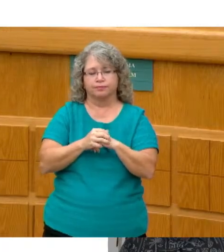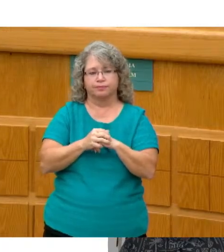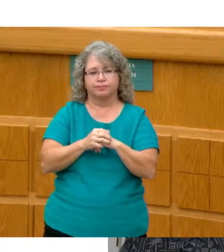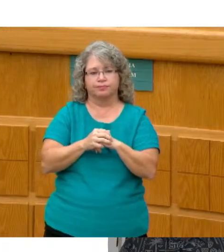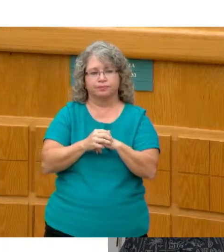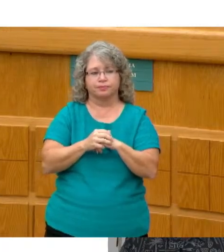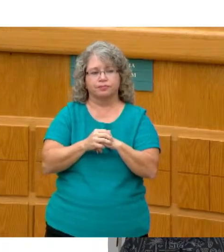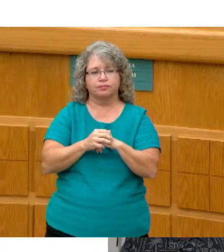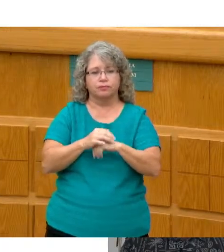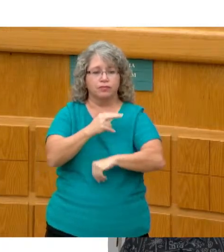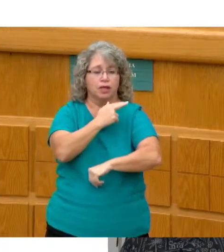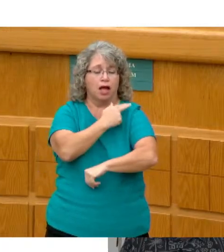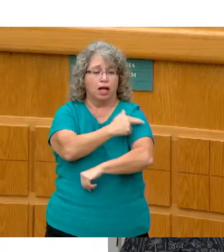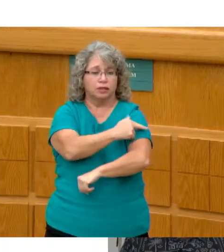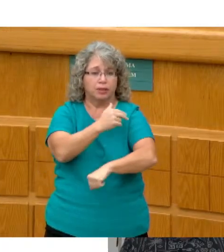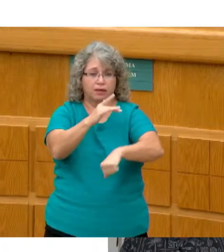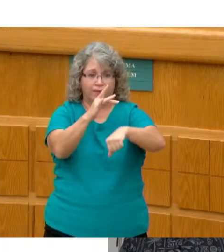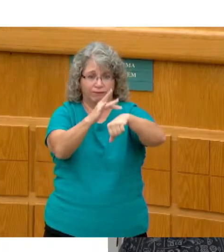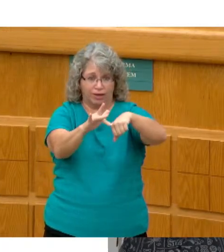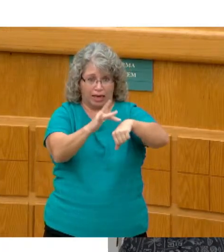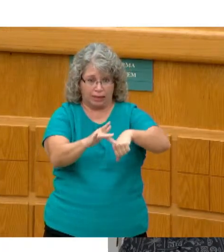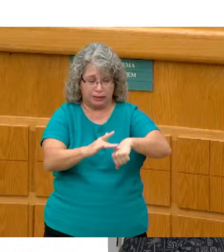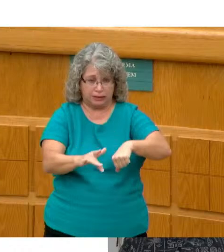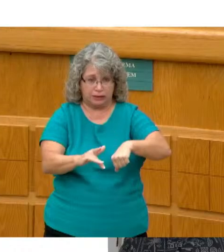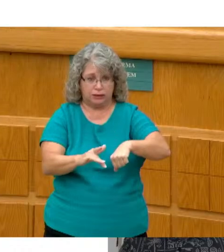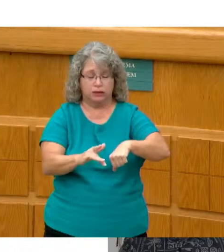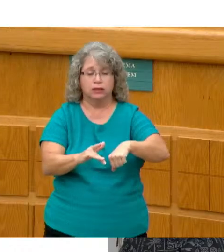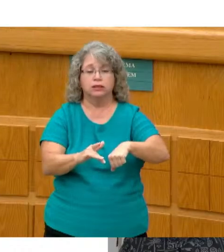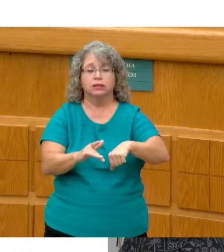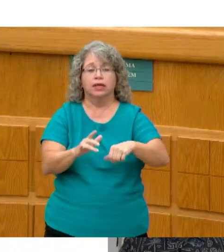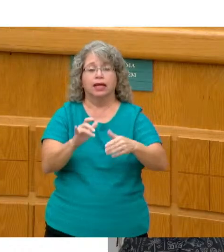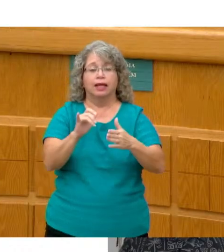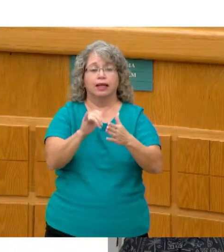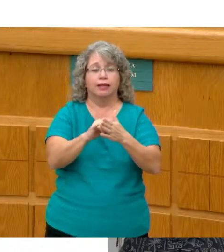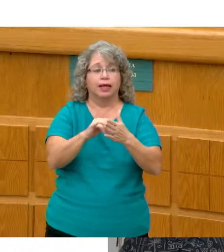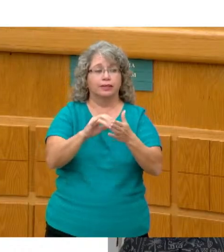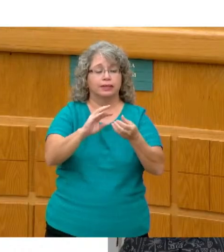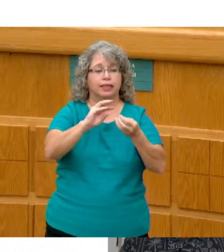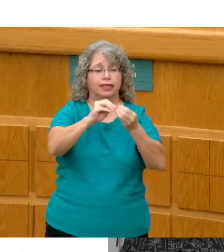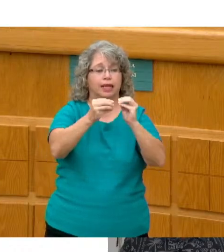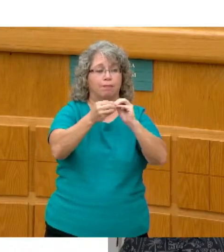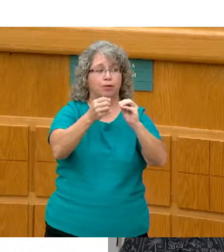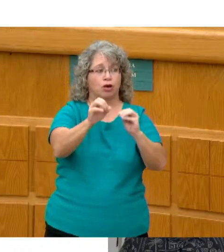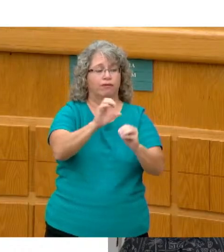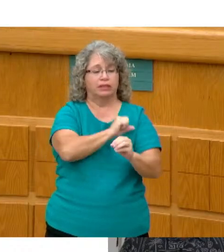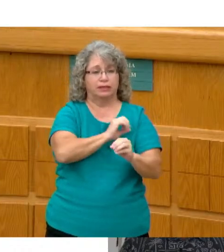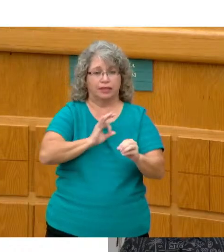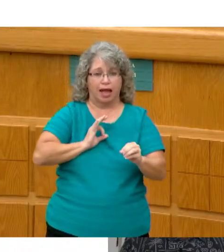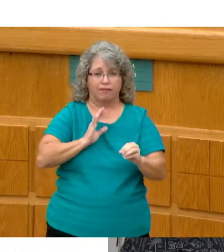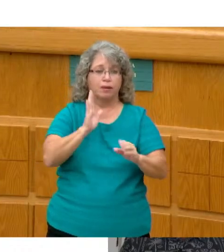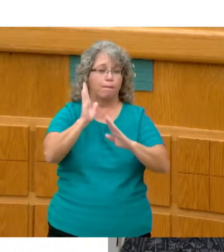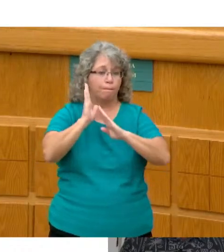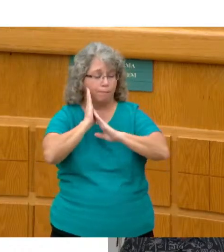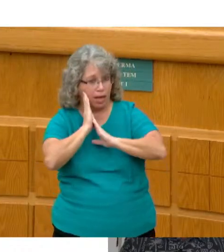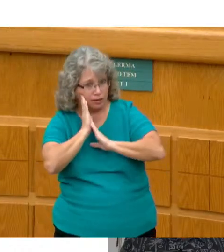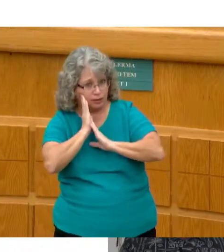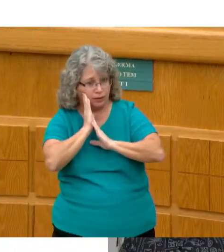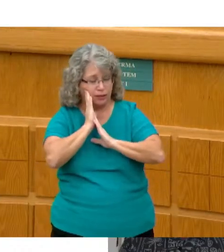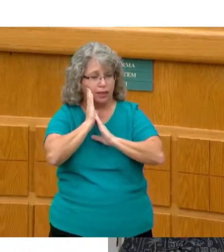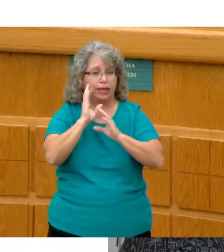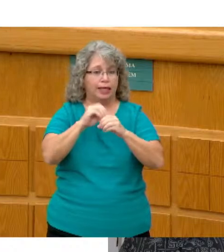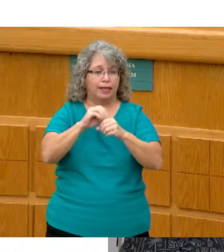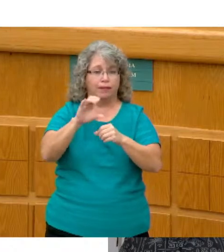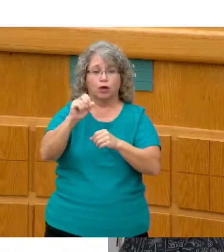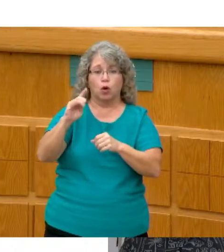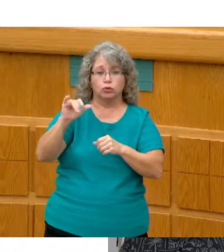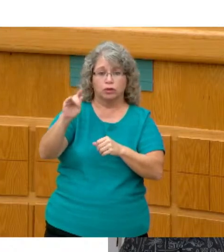closely, and this is just the number of staffed beds in our hospitals in the Coastal Bend that are available to accept patients. Right